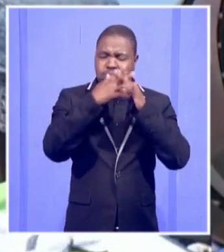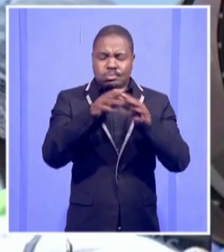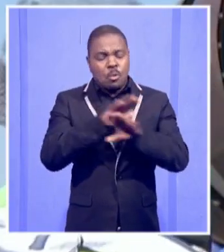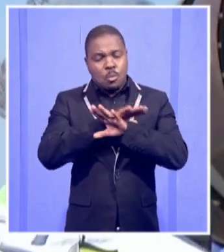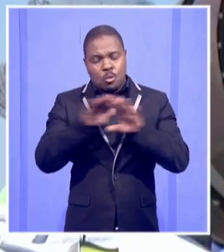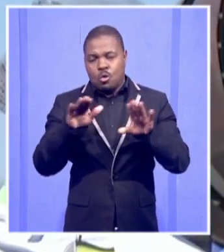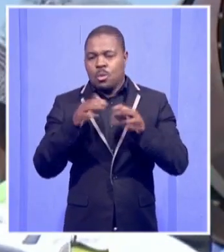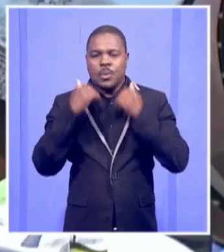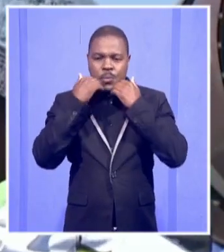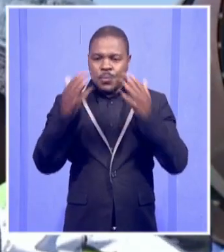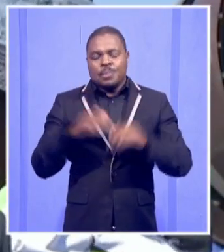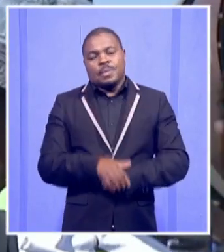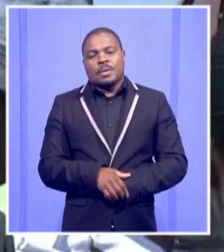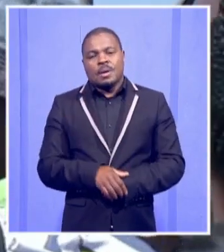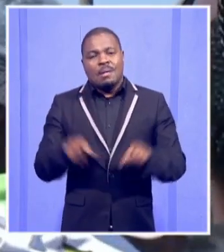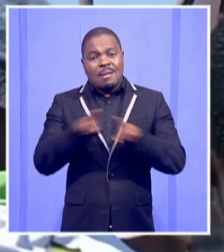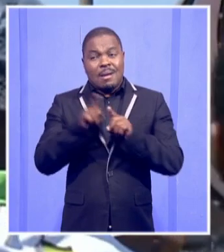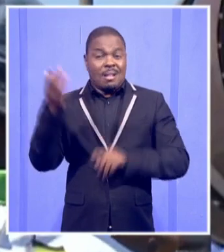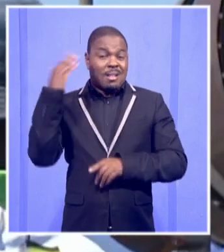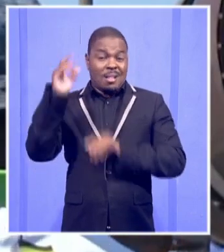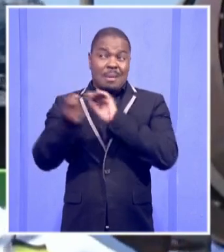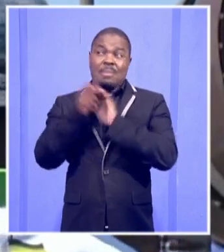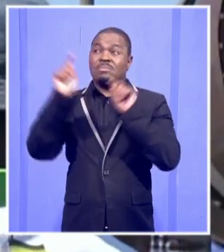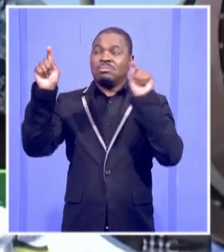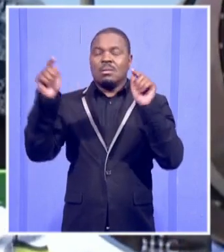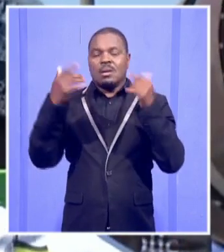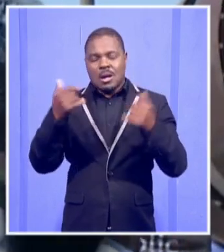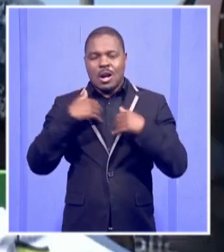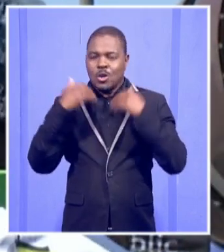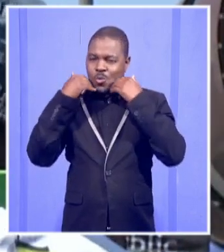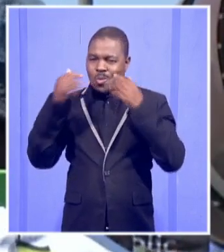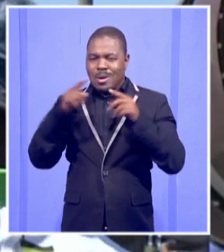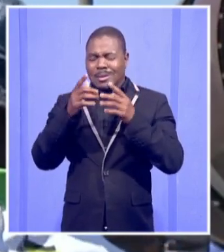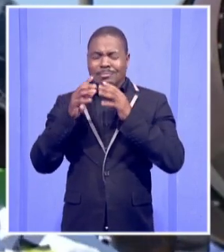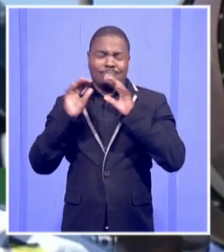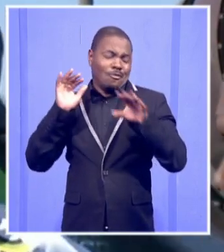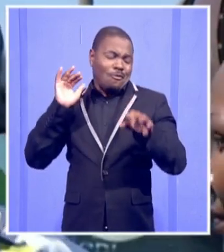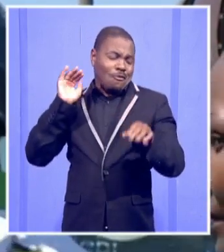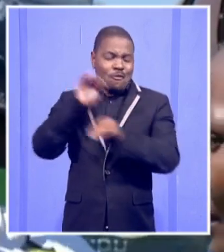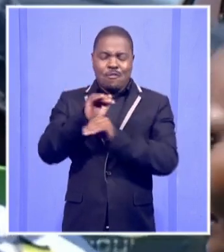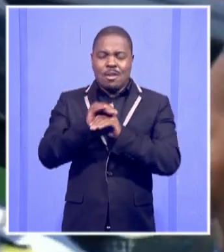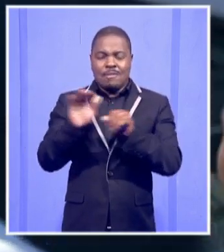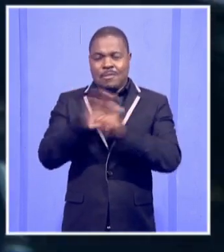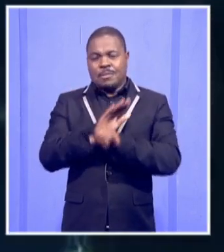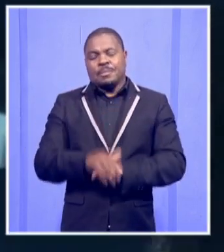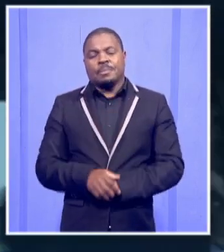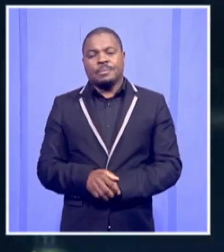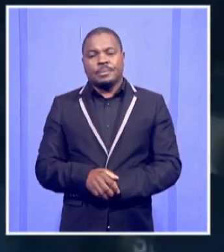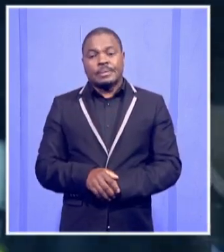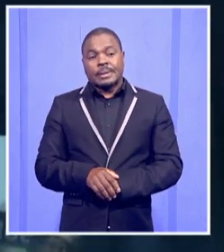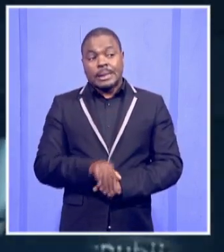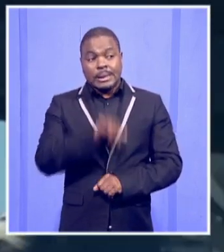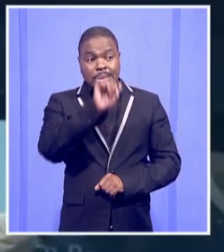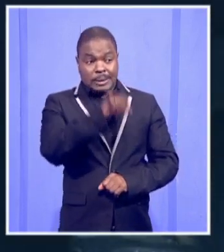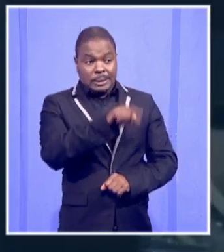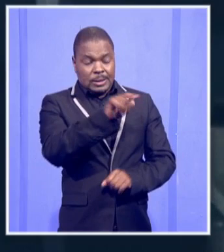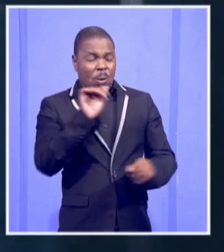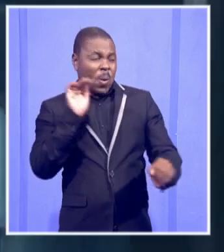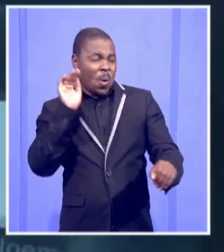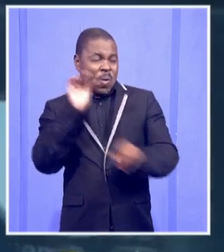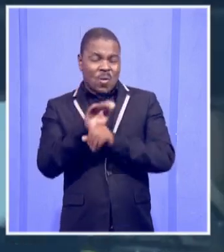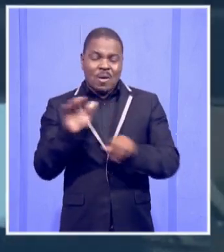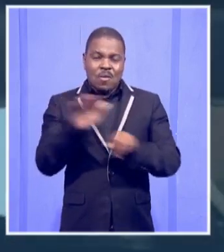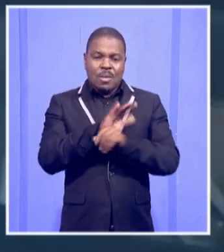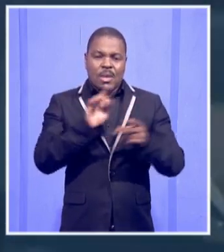of stampede historically, so we want to avoid that. Okay, speaking of stampede, and obviously your